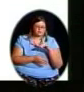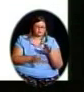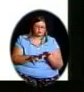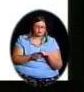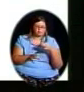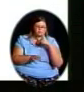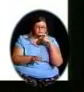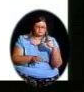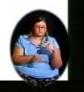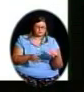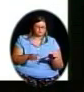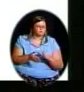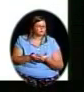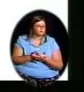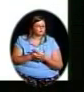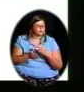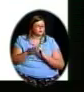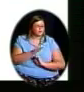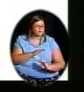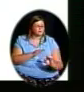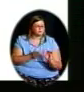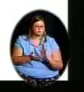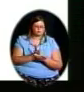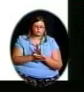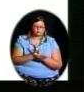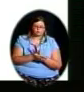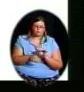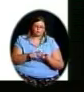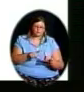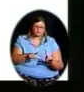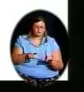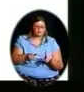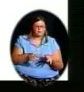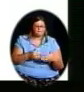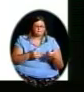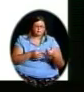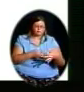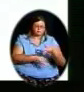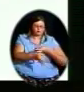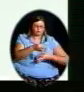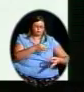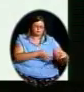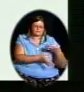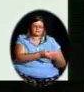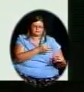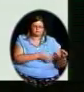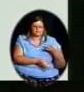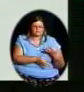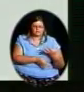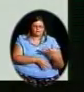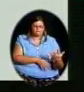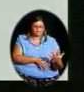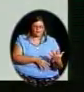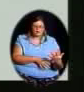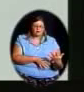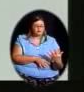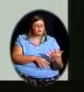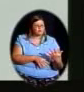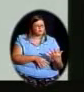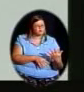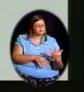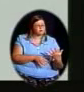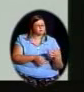elementary school. But the vast majority of course, are replacements, about 167 of those positions. 5 of them are